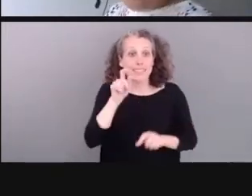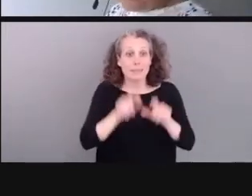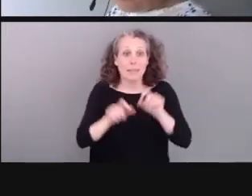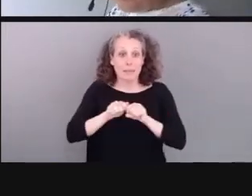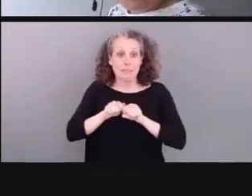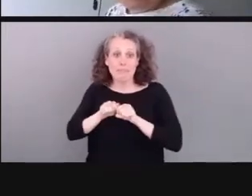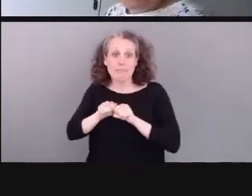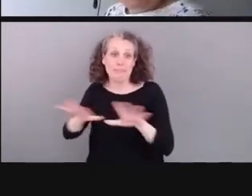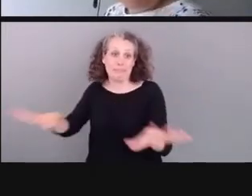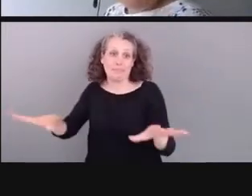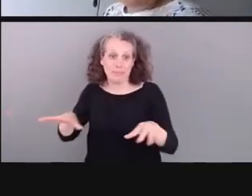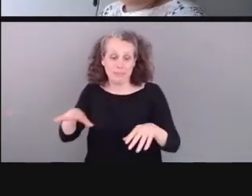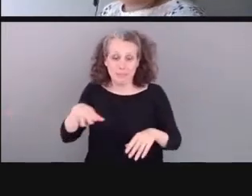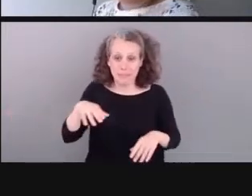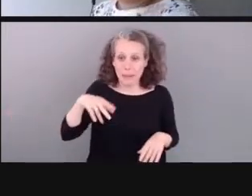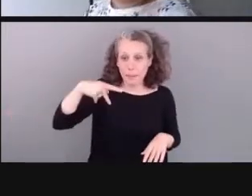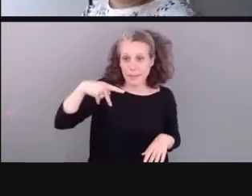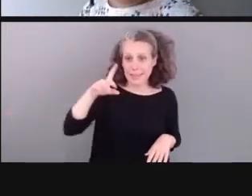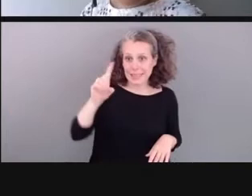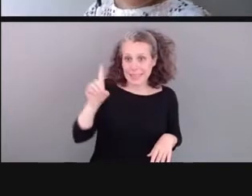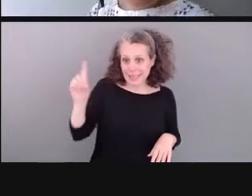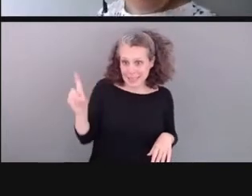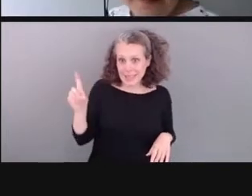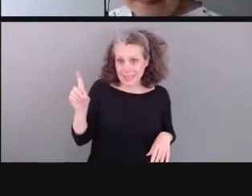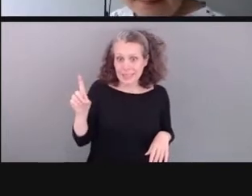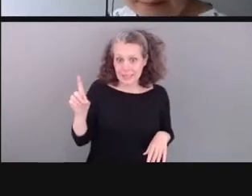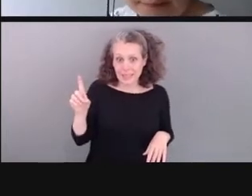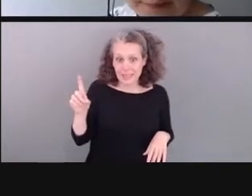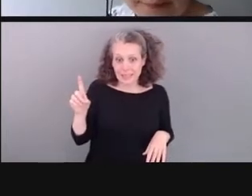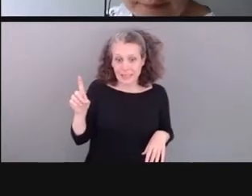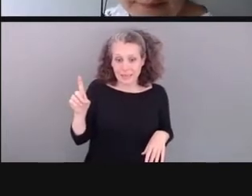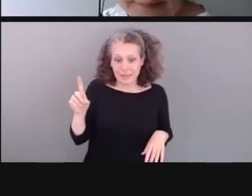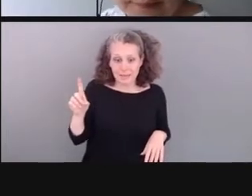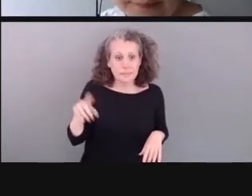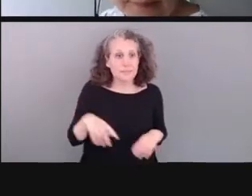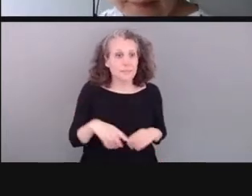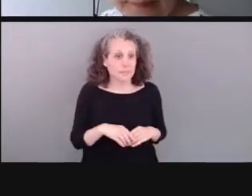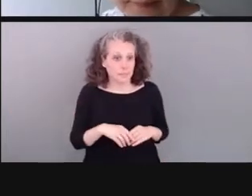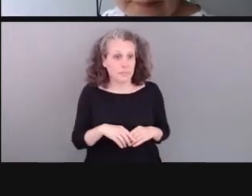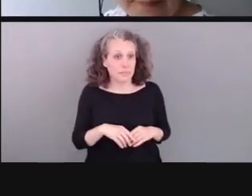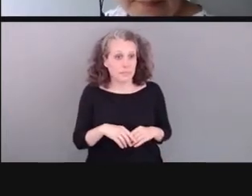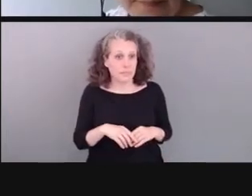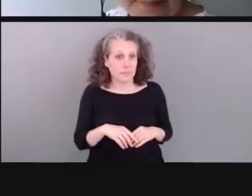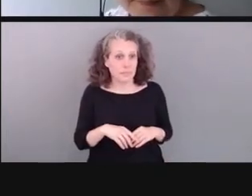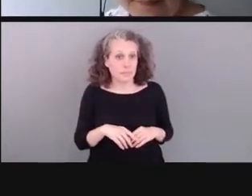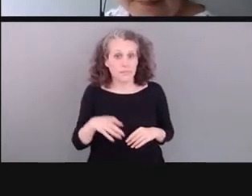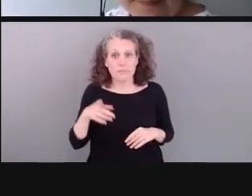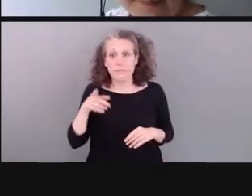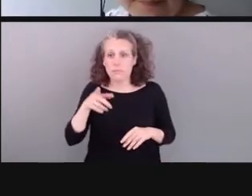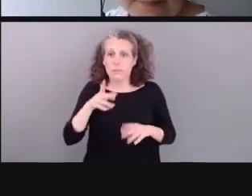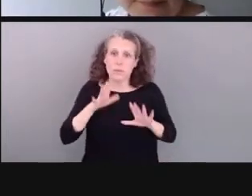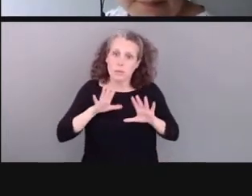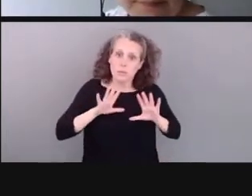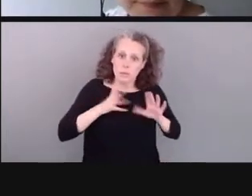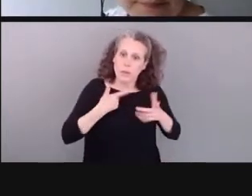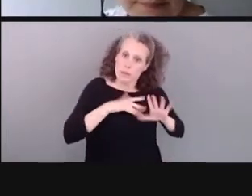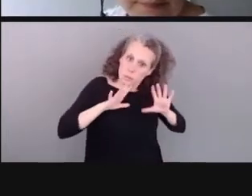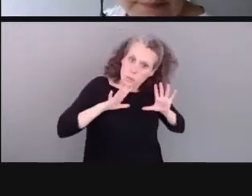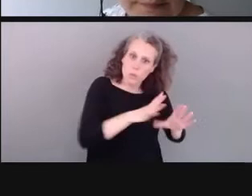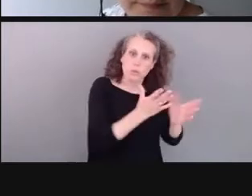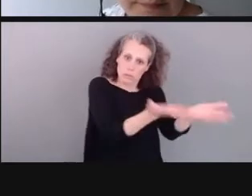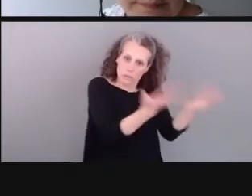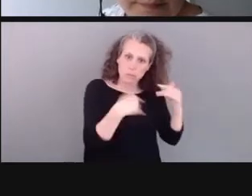that plays an important role for coordination, pushing for an agenda. Now the